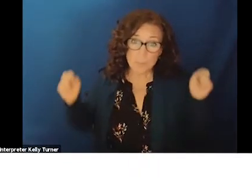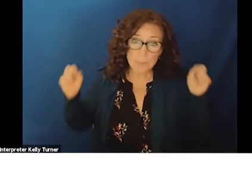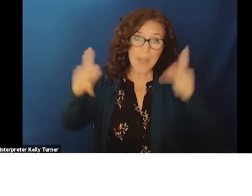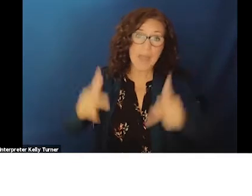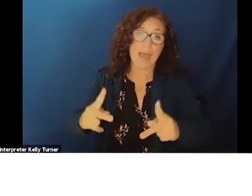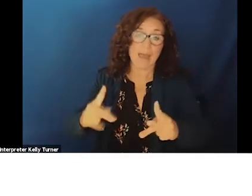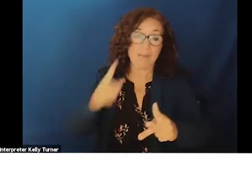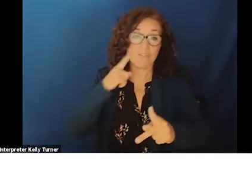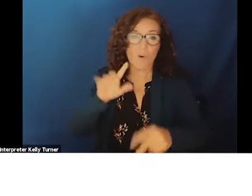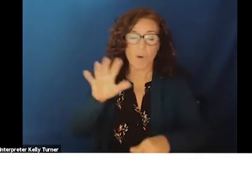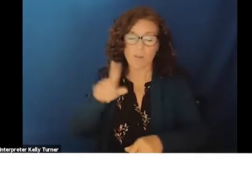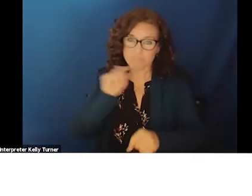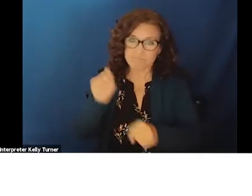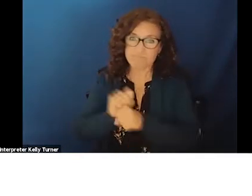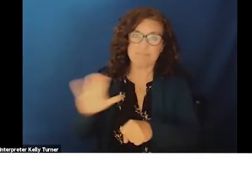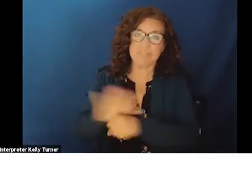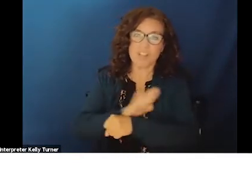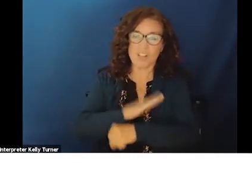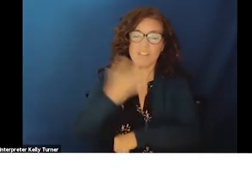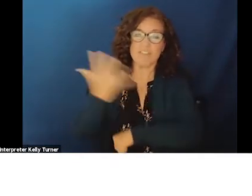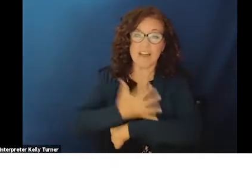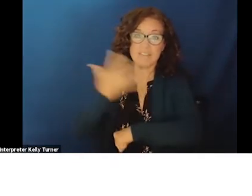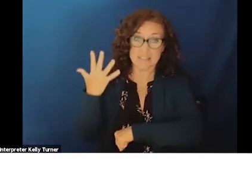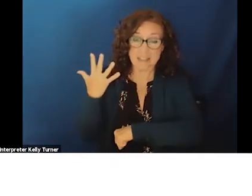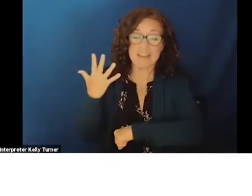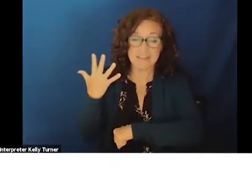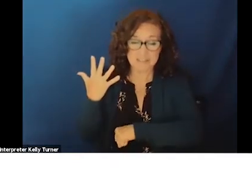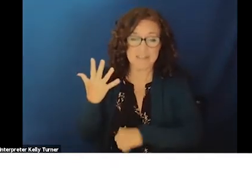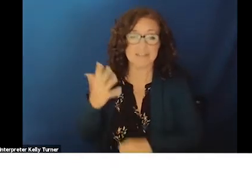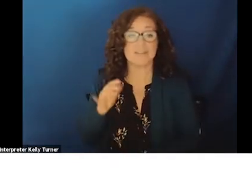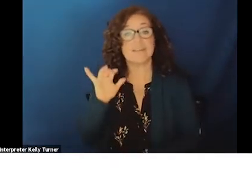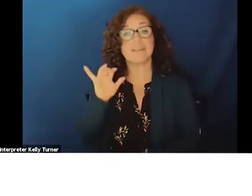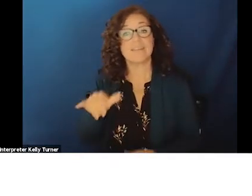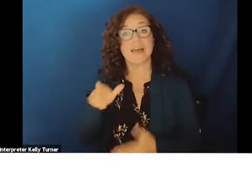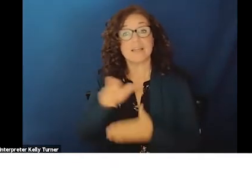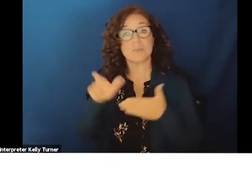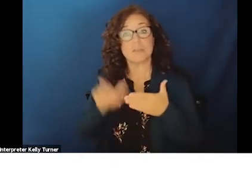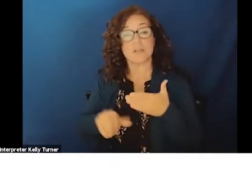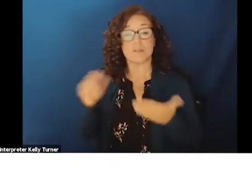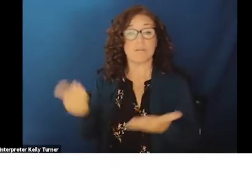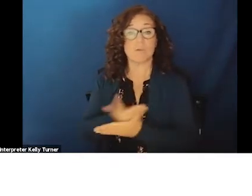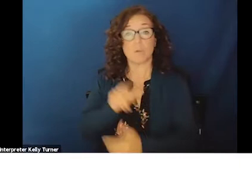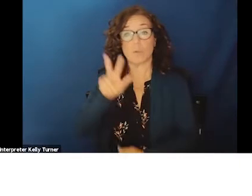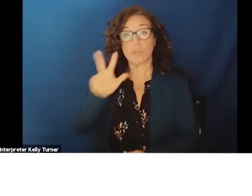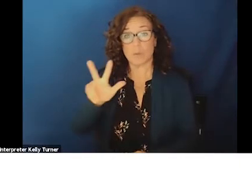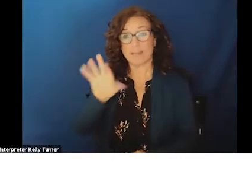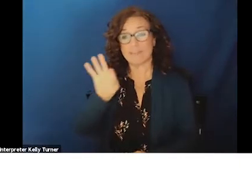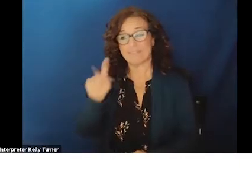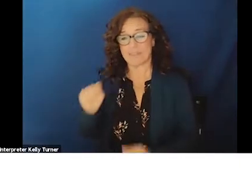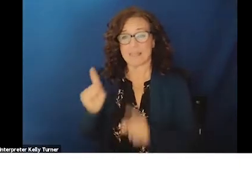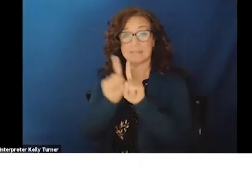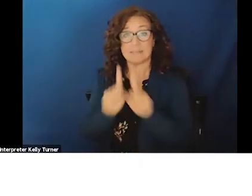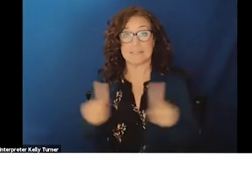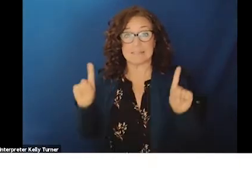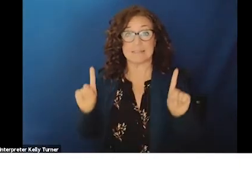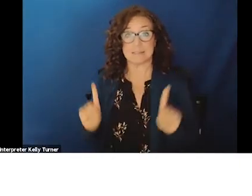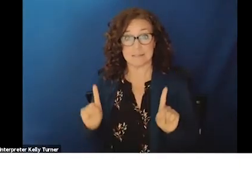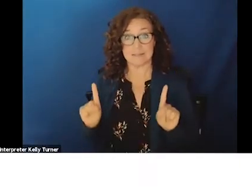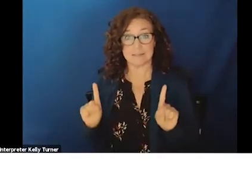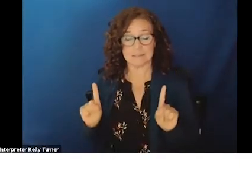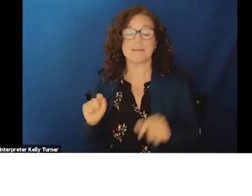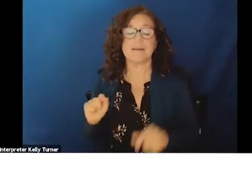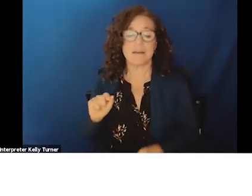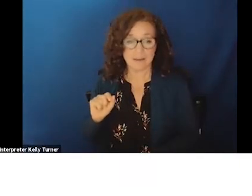all 5 days as a result of the new 3 feet distance guidelines. This has allowed us